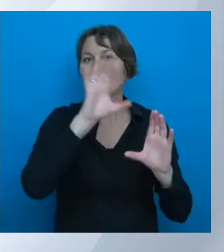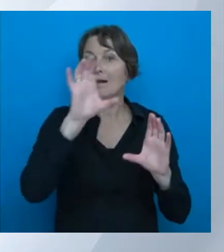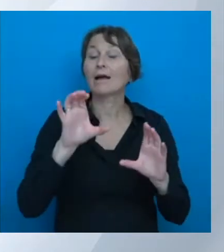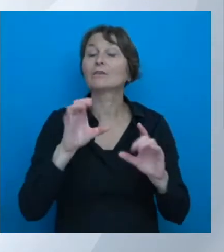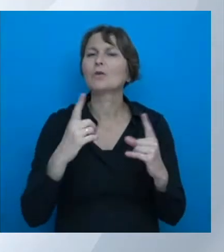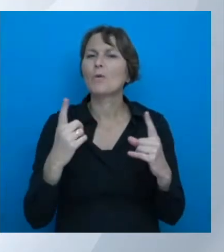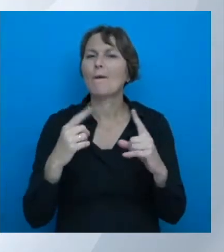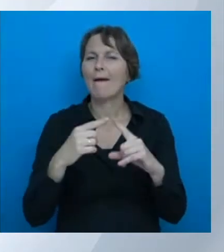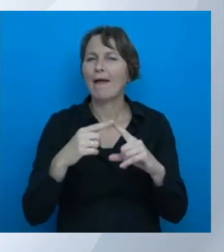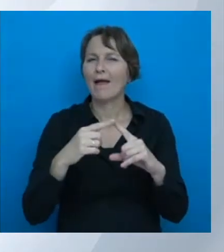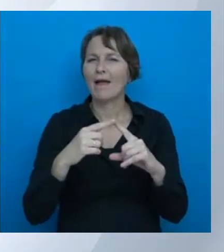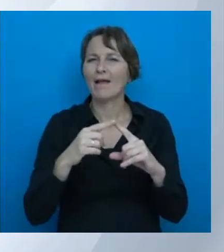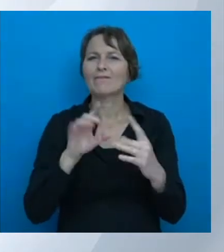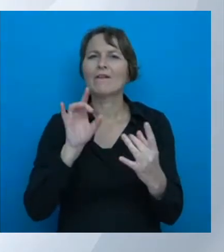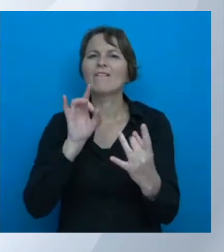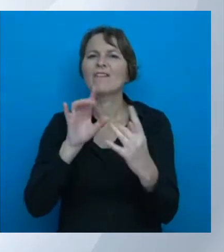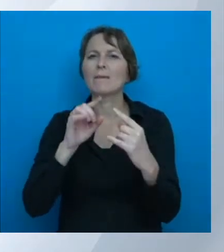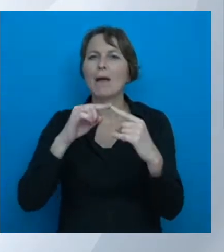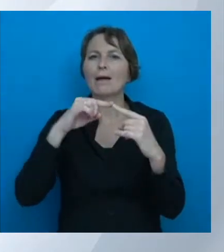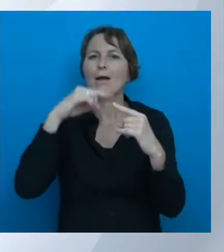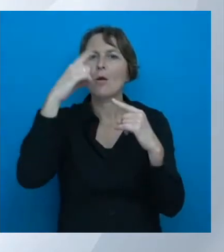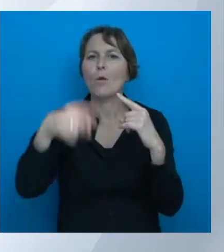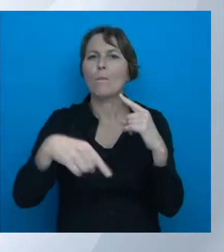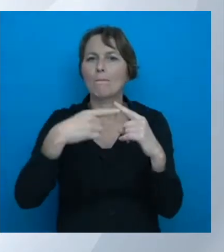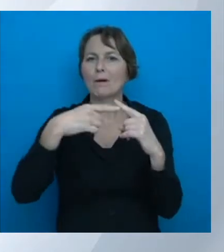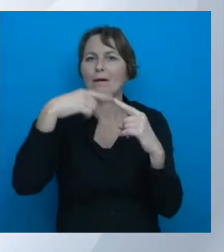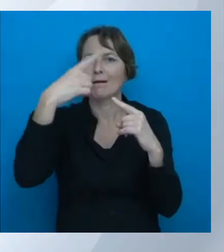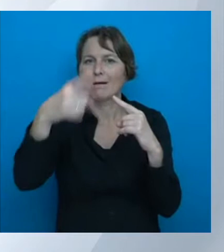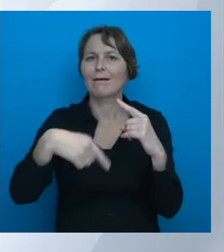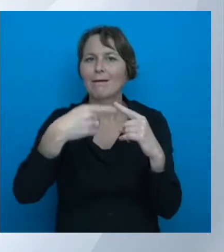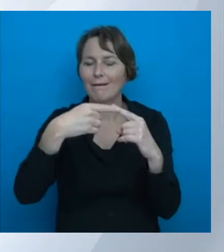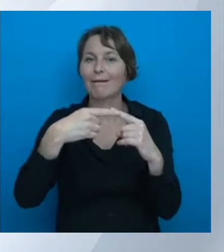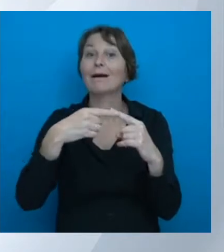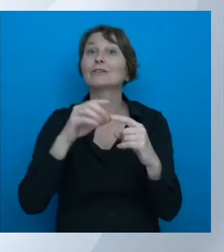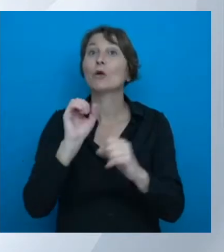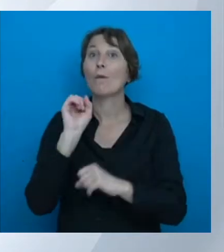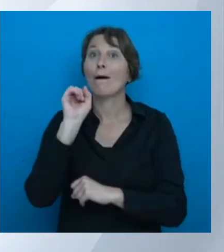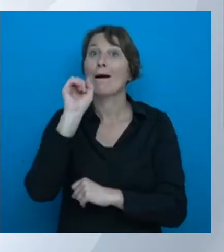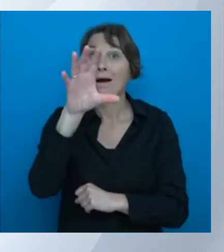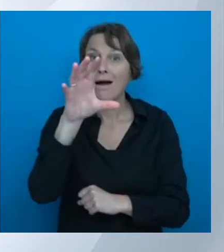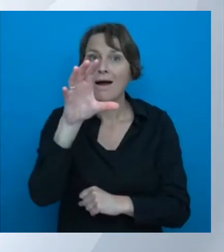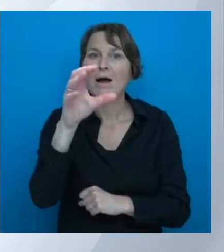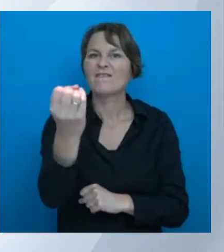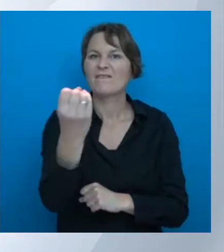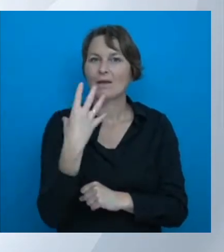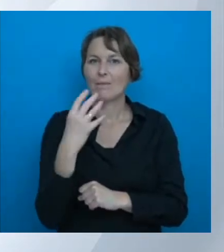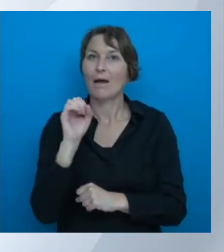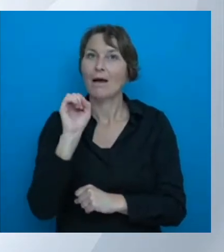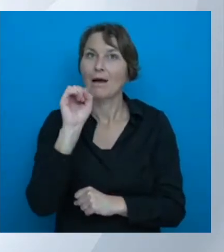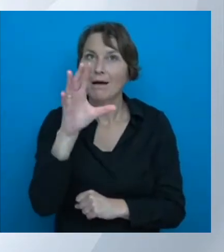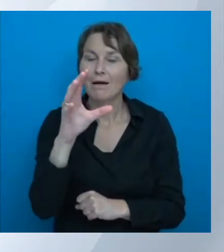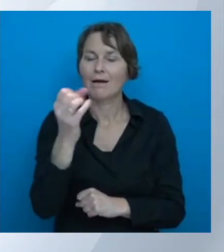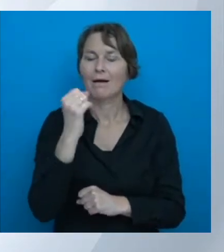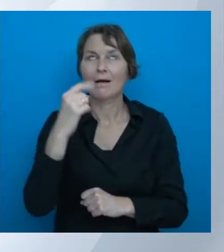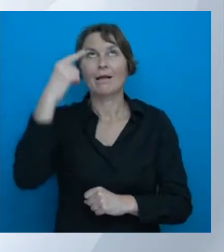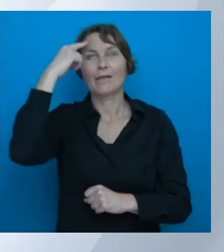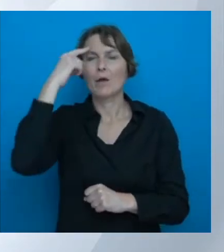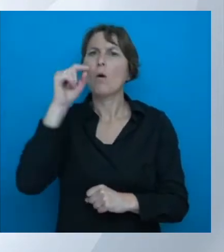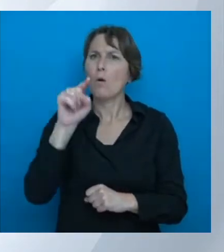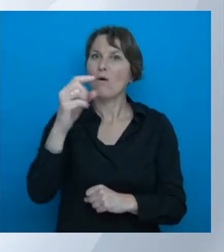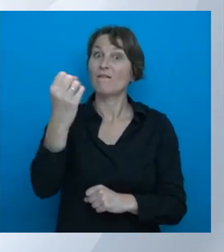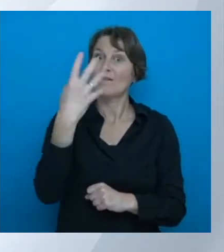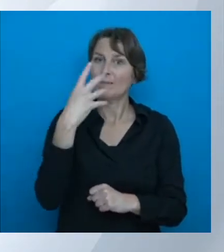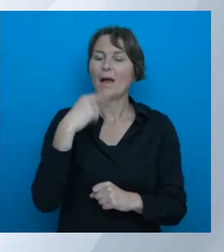their application is performing. And this way, they can change the course of their action. Next, by use